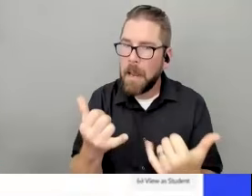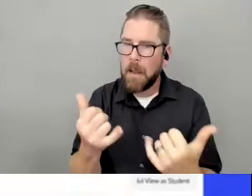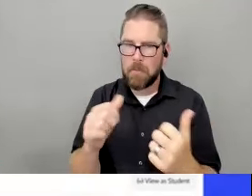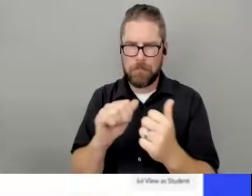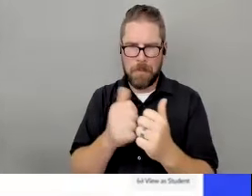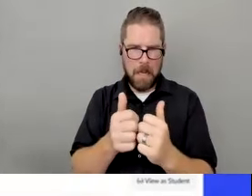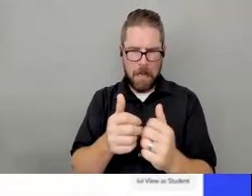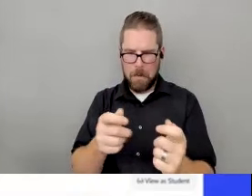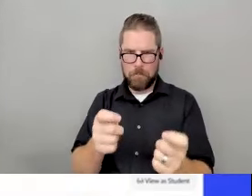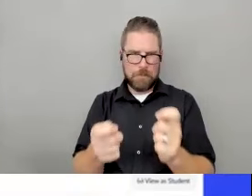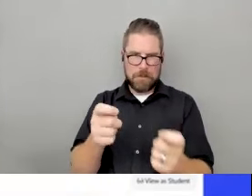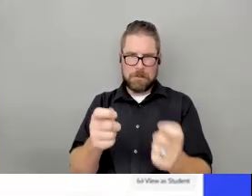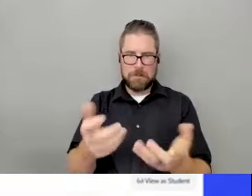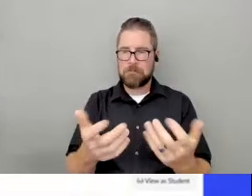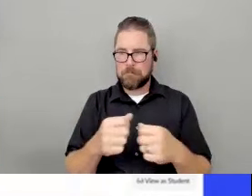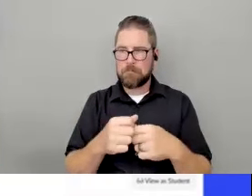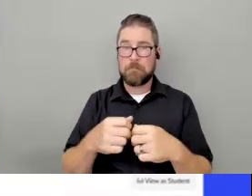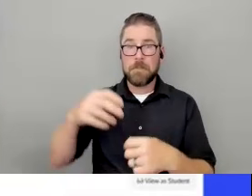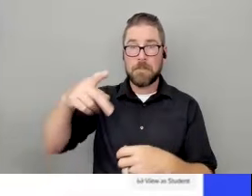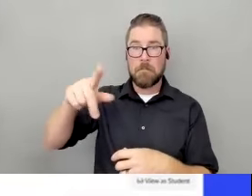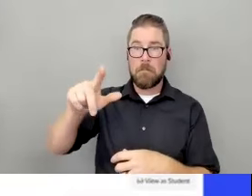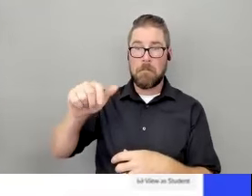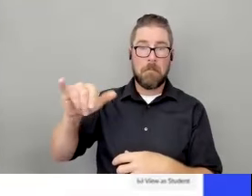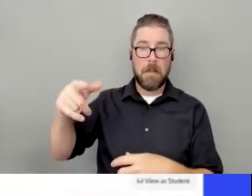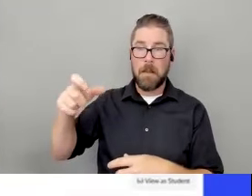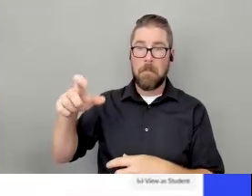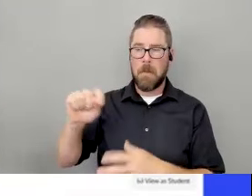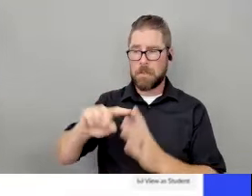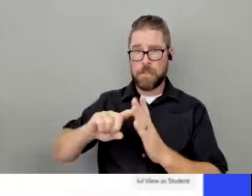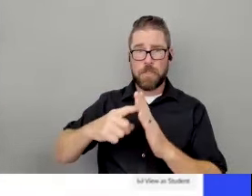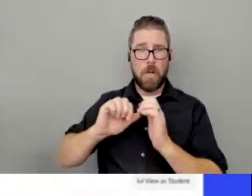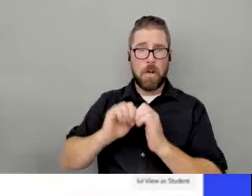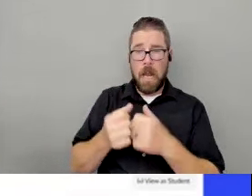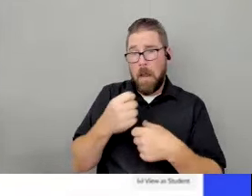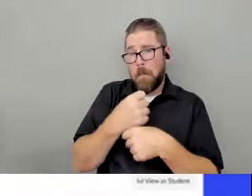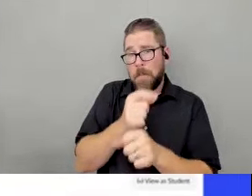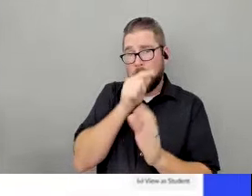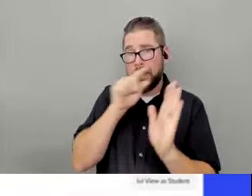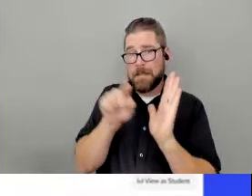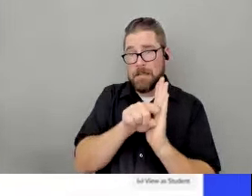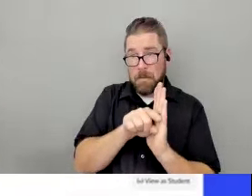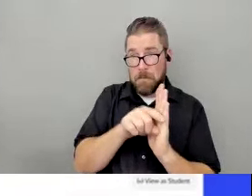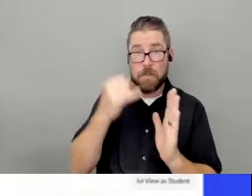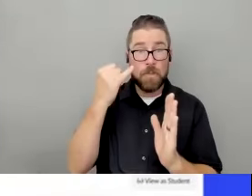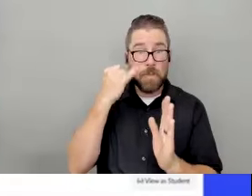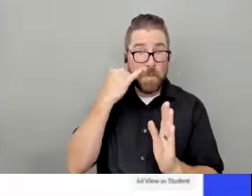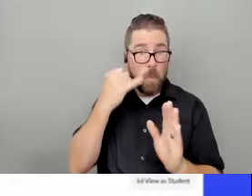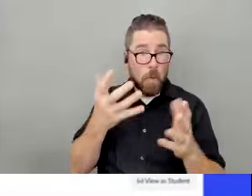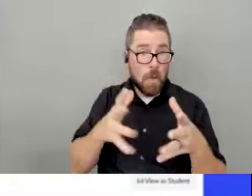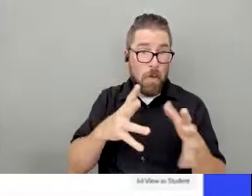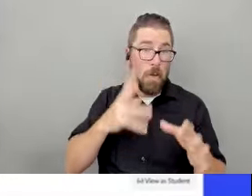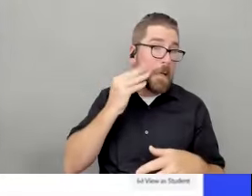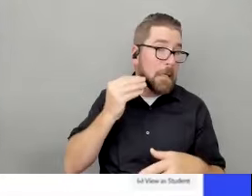with Play Pause It is simple as creating an assignment. And all of us that have used Canvas have all created an assignment. It is no